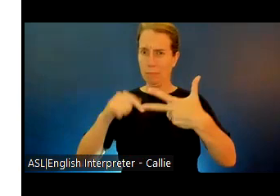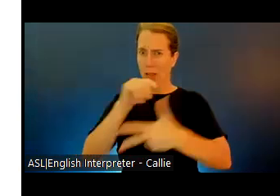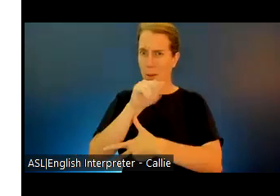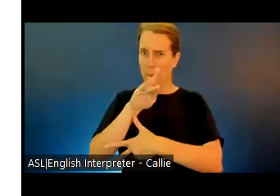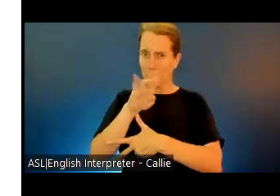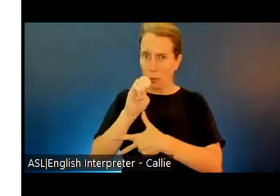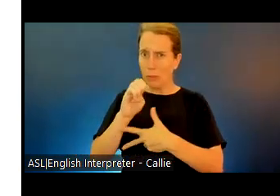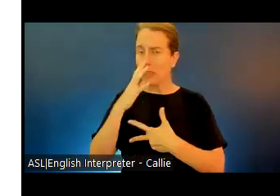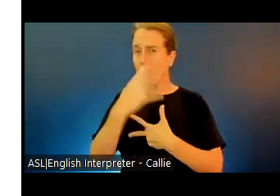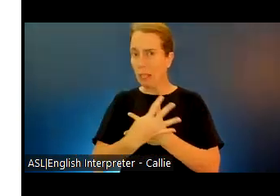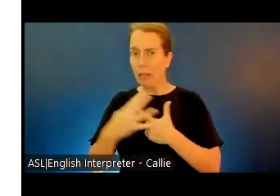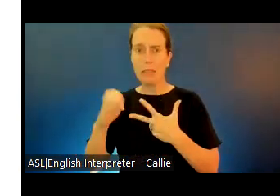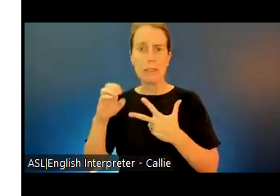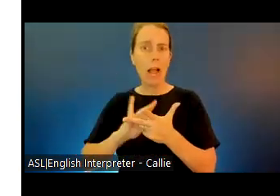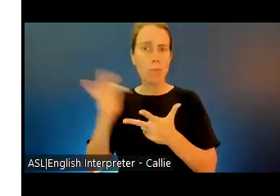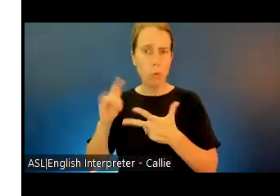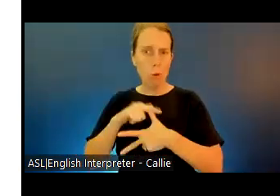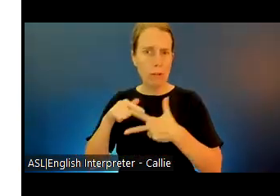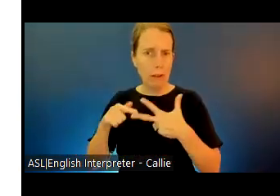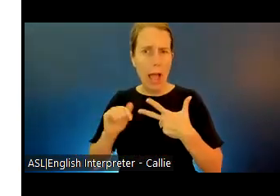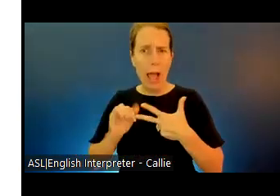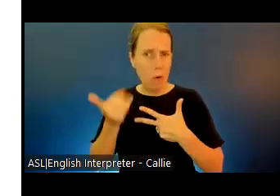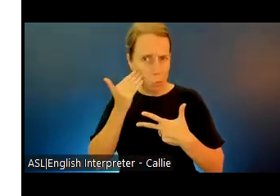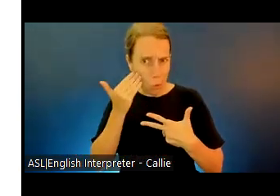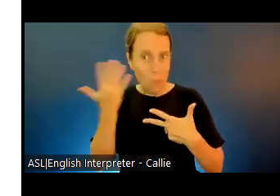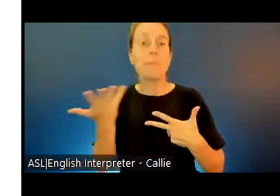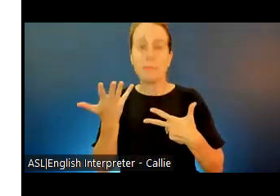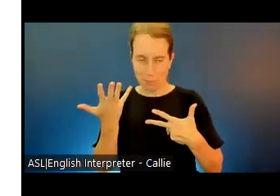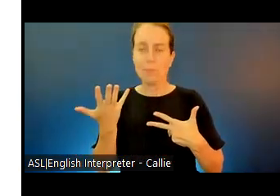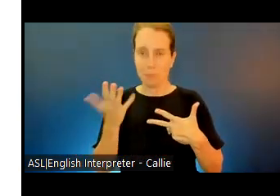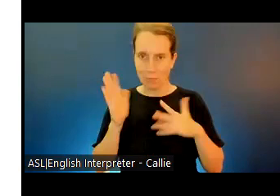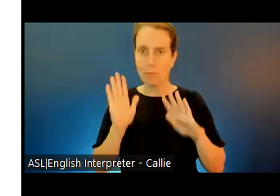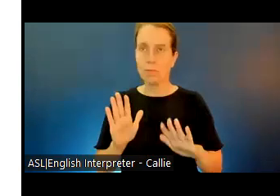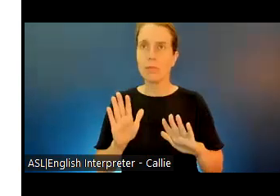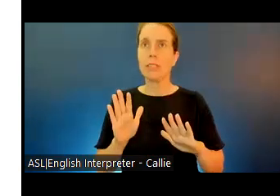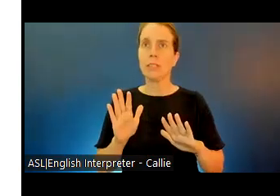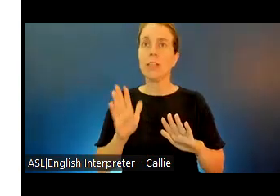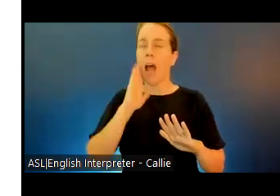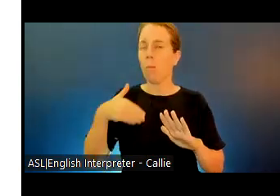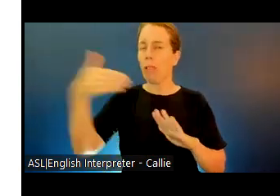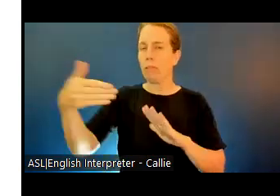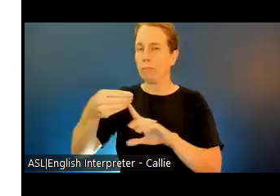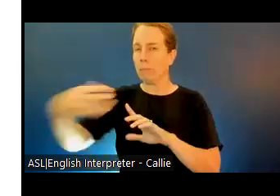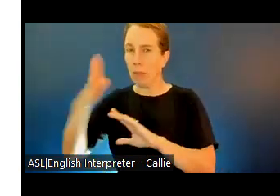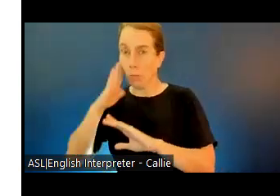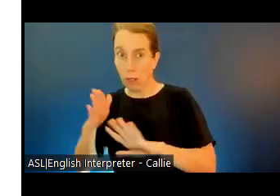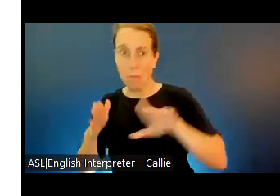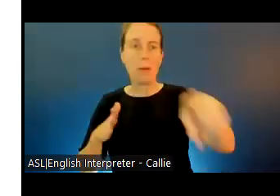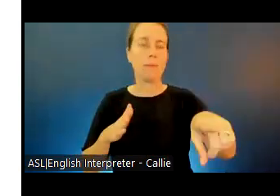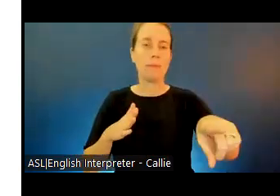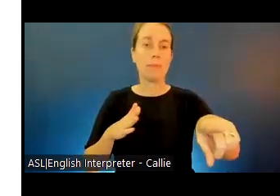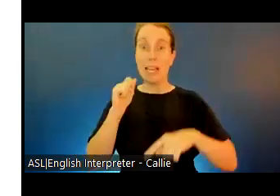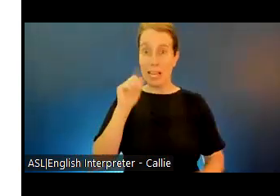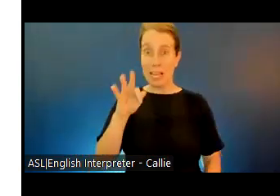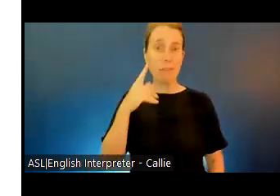next slide. We'll start with just some general tips about how to handle suspected abuse and neglect. Again, these are more like